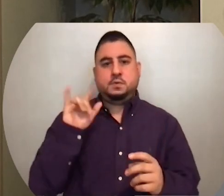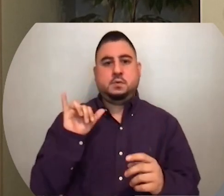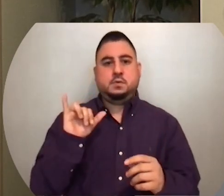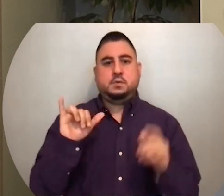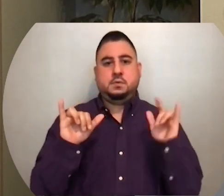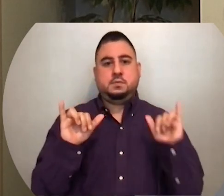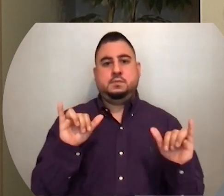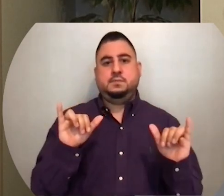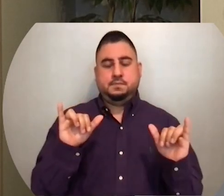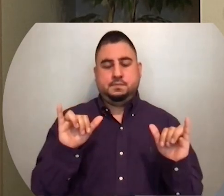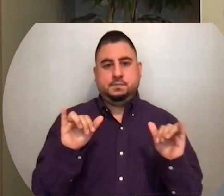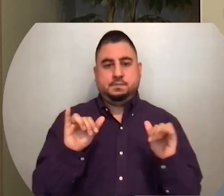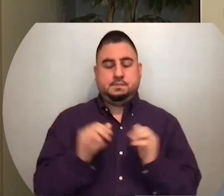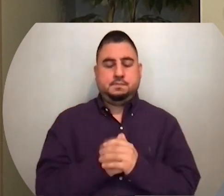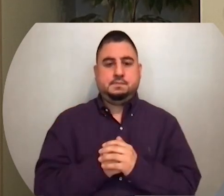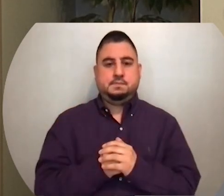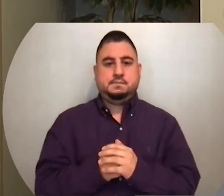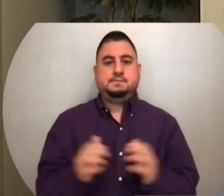yours, forever and ever.